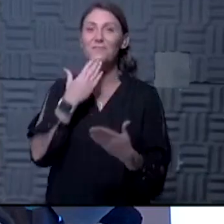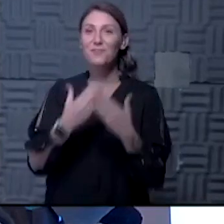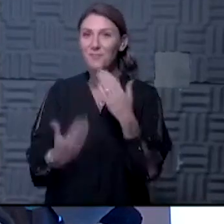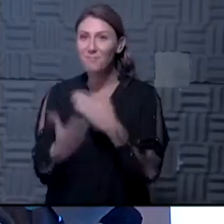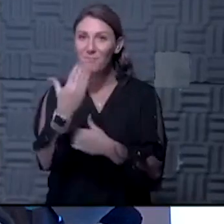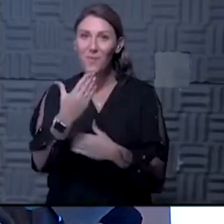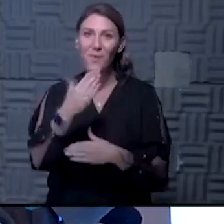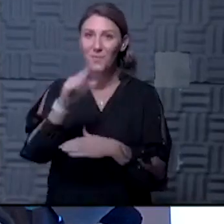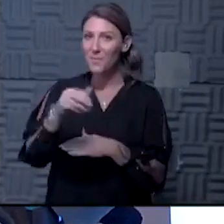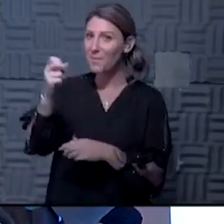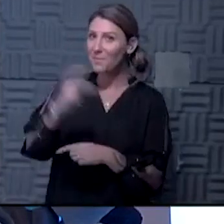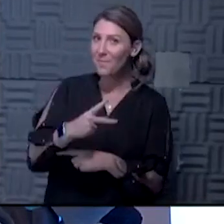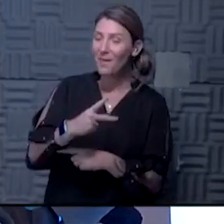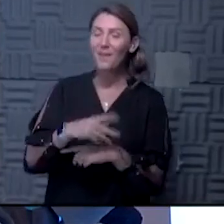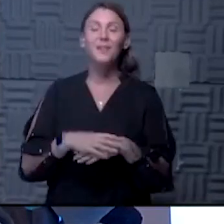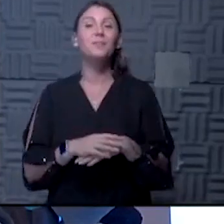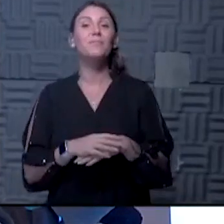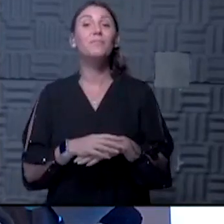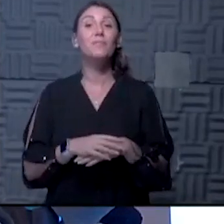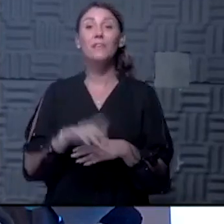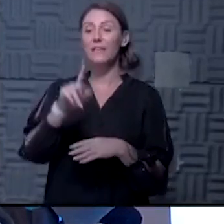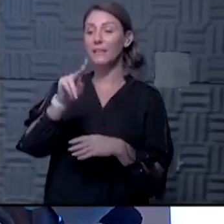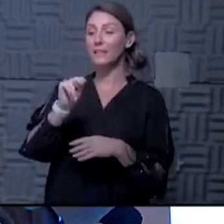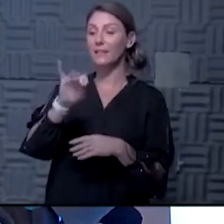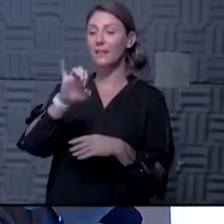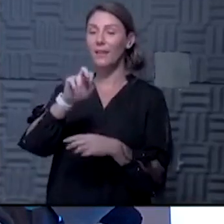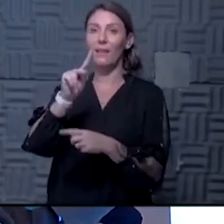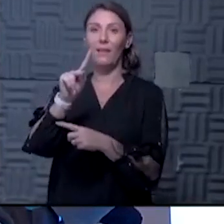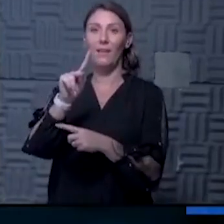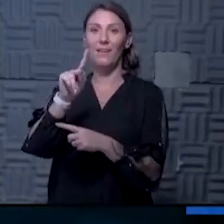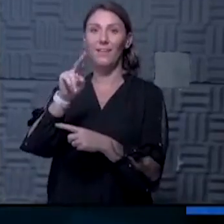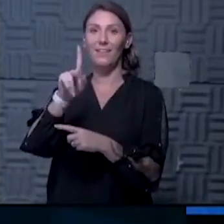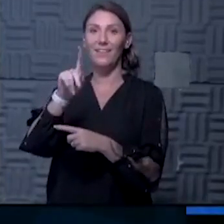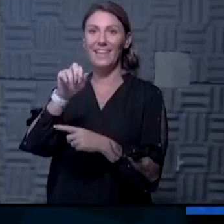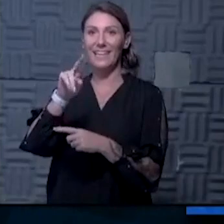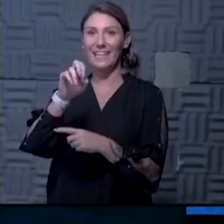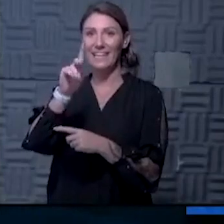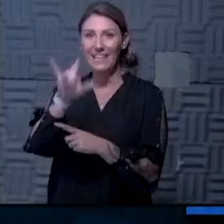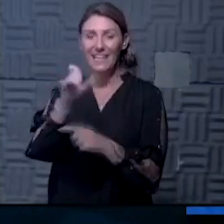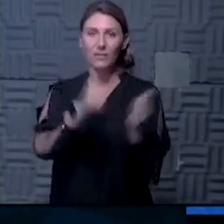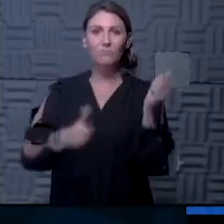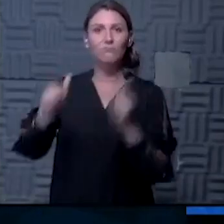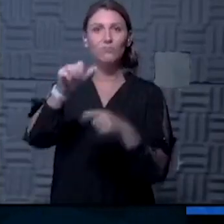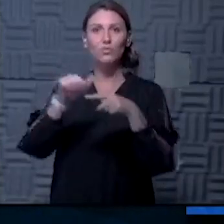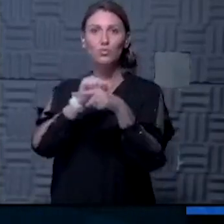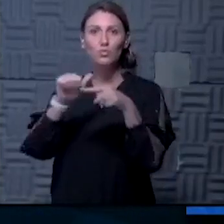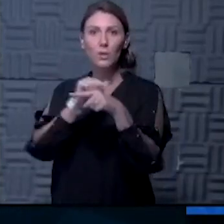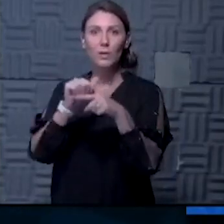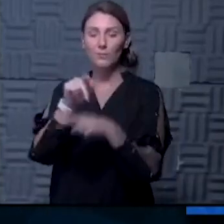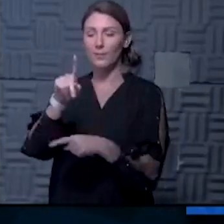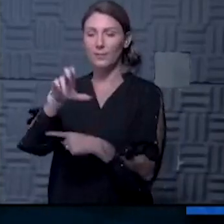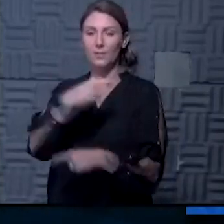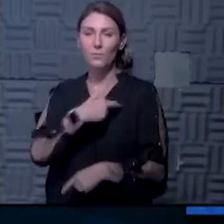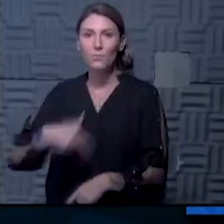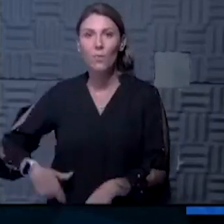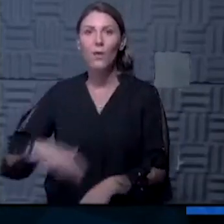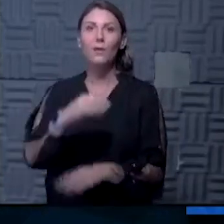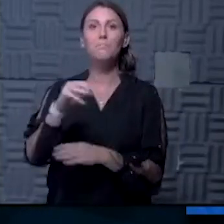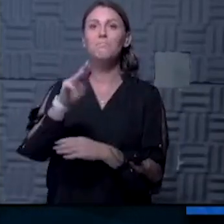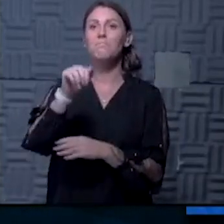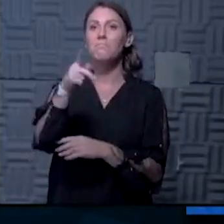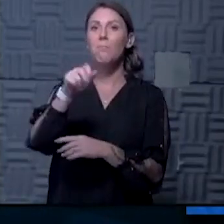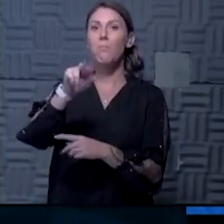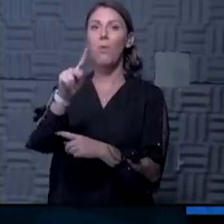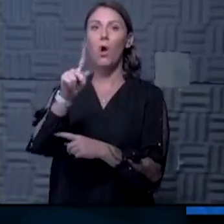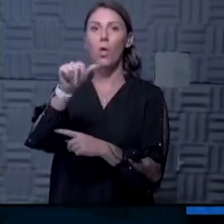back. Hope you had a great weekend. We also have Nick Kenney, who's the head trainer for the Kansas City Royals, and Mark Logan, who leads the public health communications